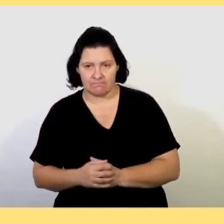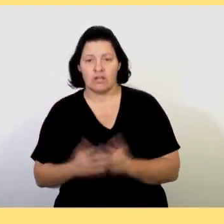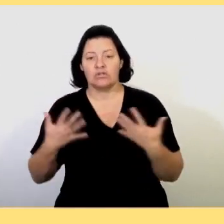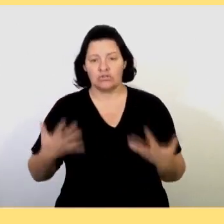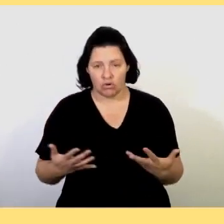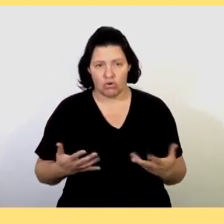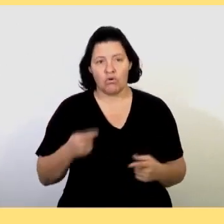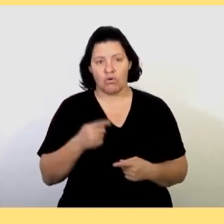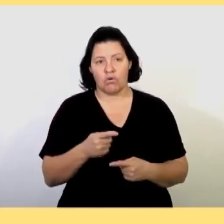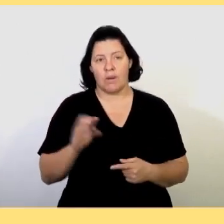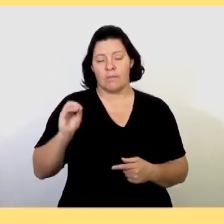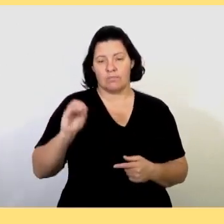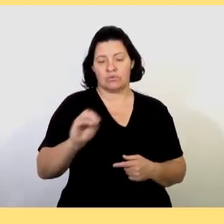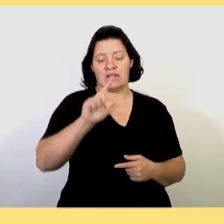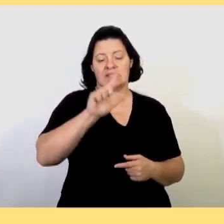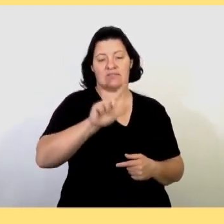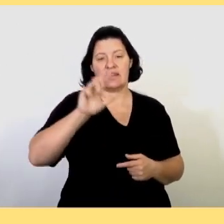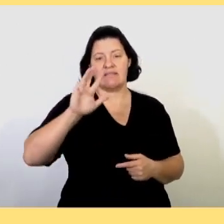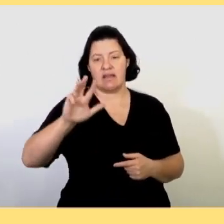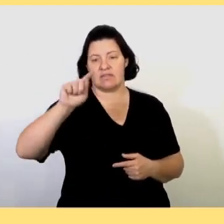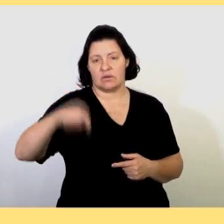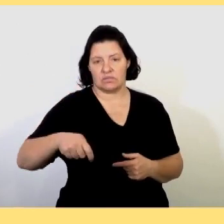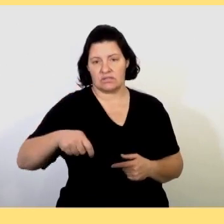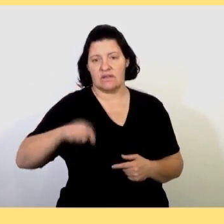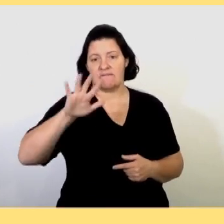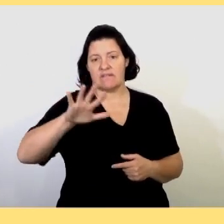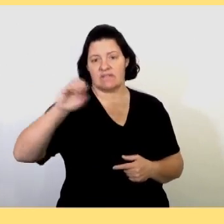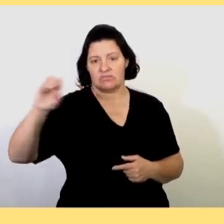79,500. So I'm going to come here, it's going to be